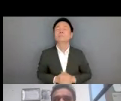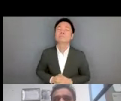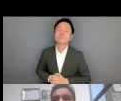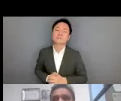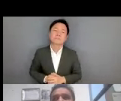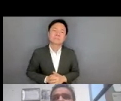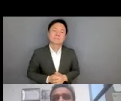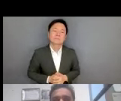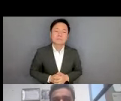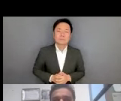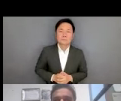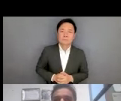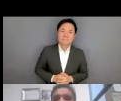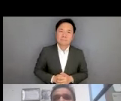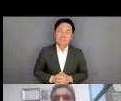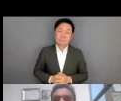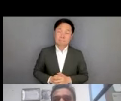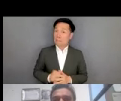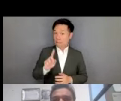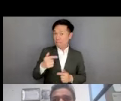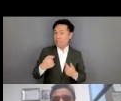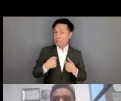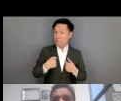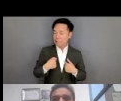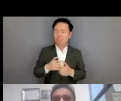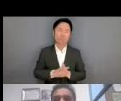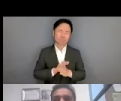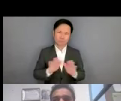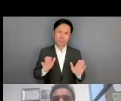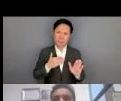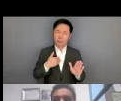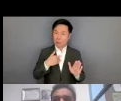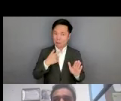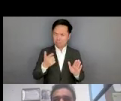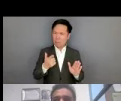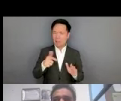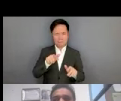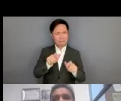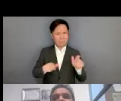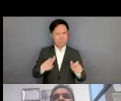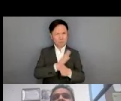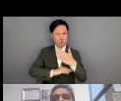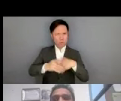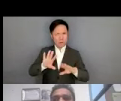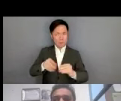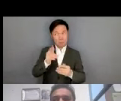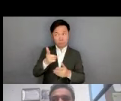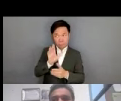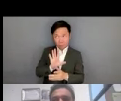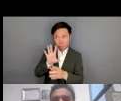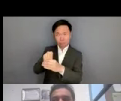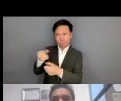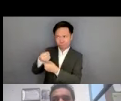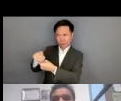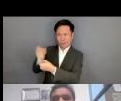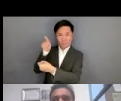but not many people are represented in the parliament and other decision-making levels. So, and we